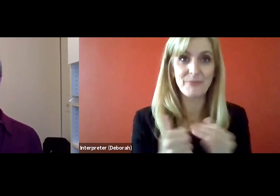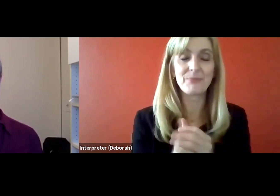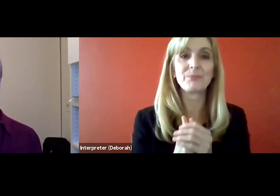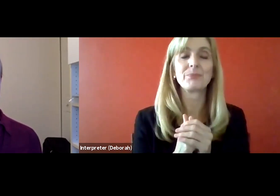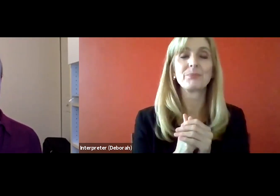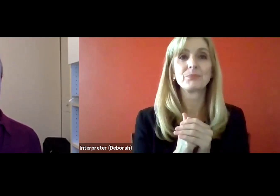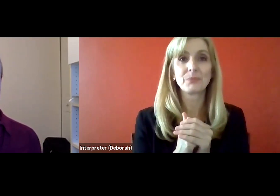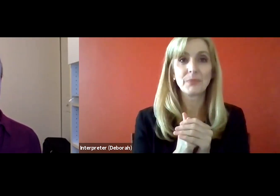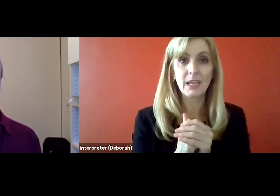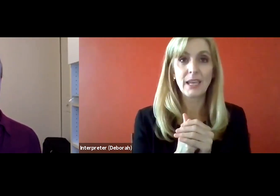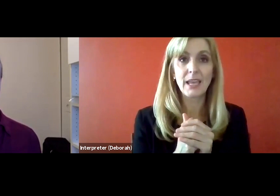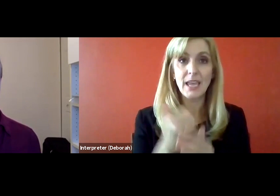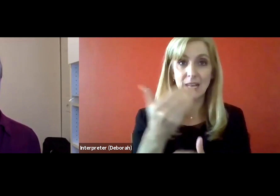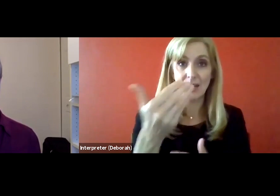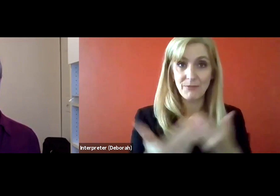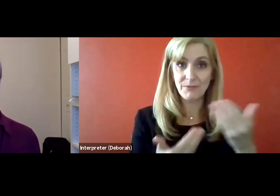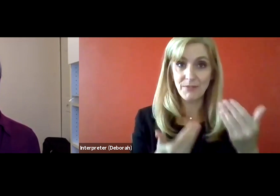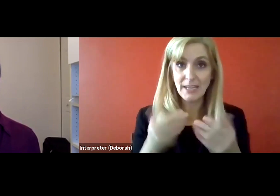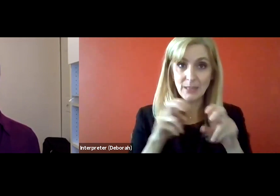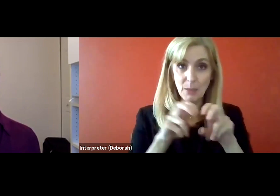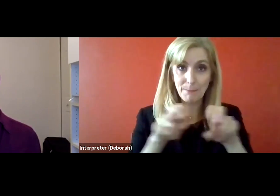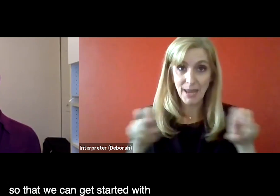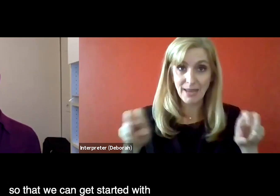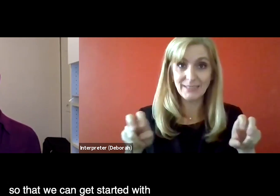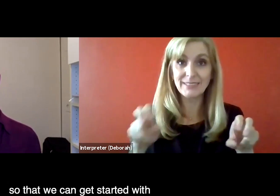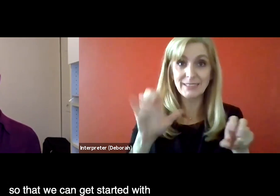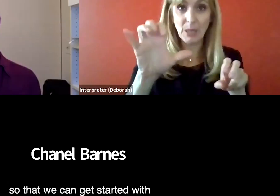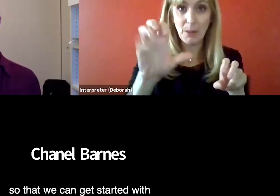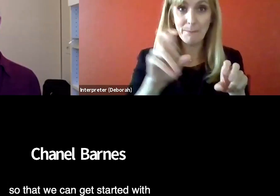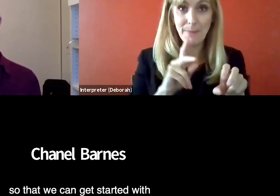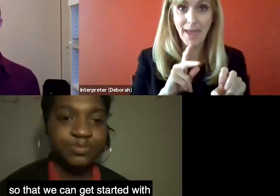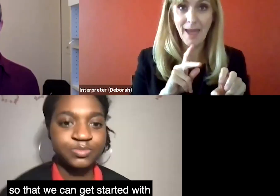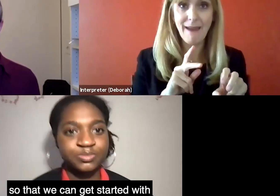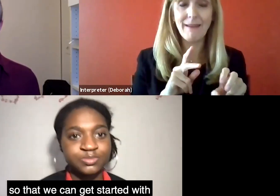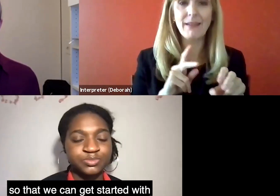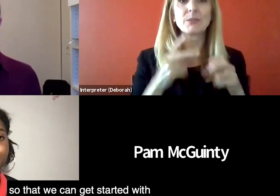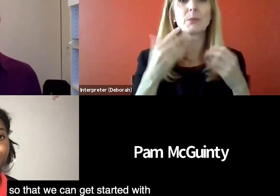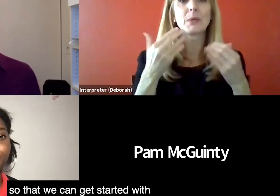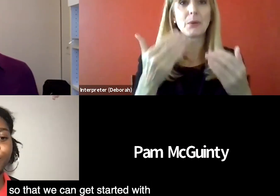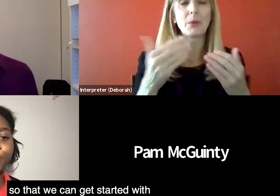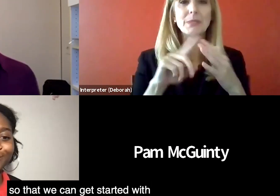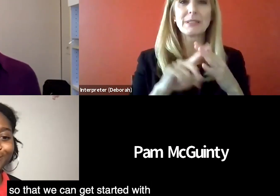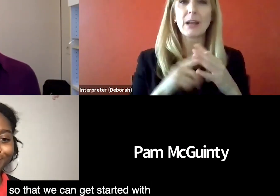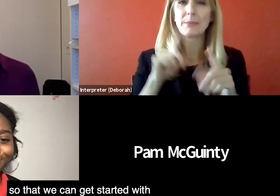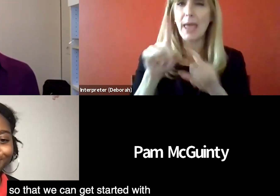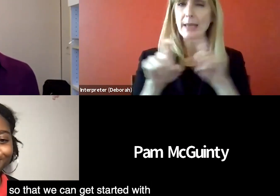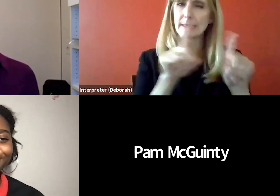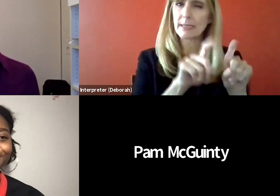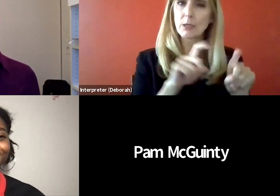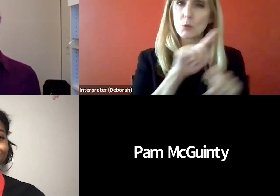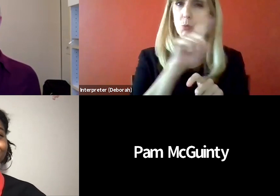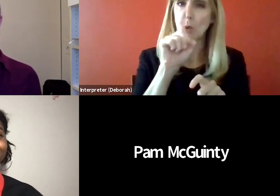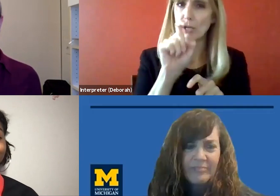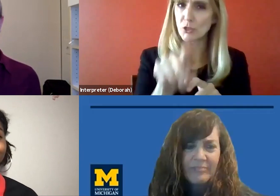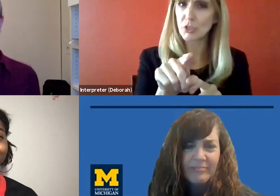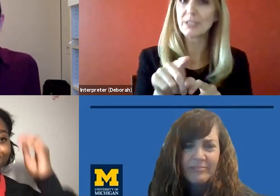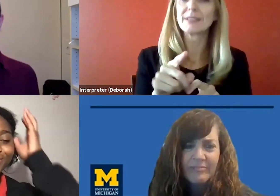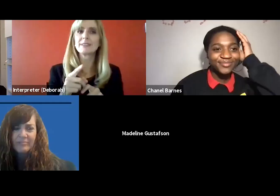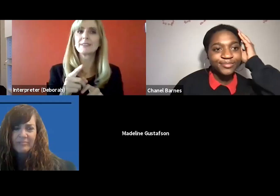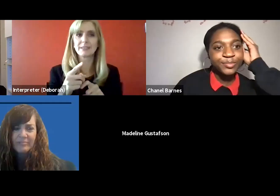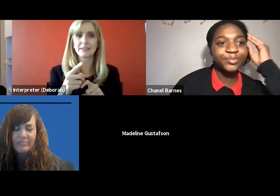invite the panelists to come back so that we can get started with asking them some questions and get